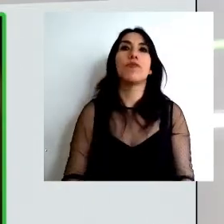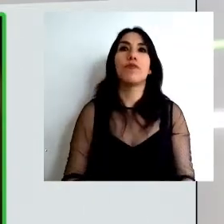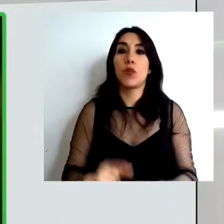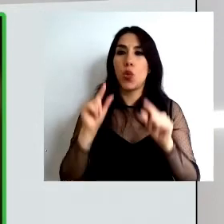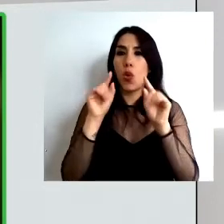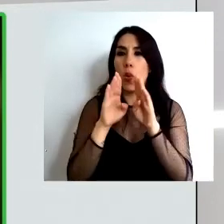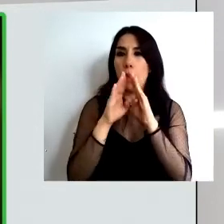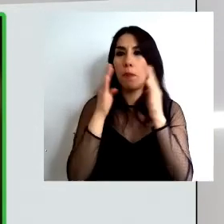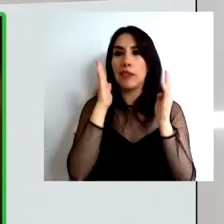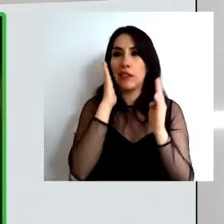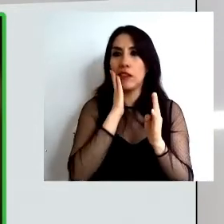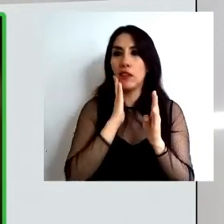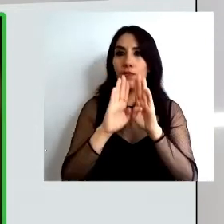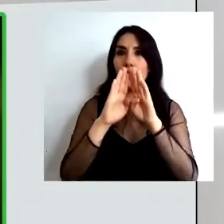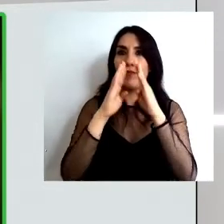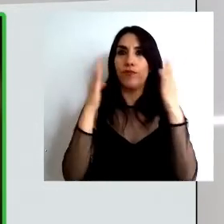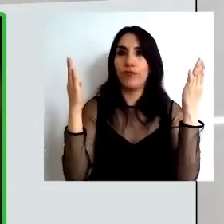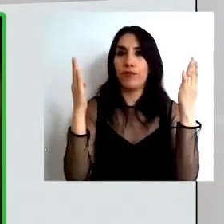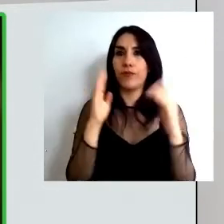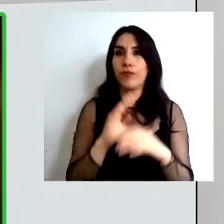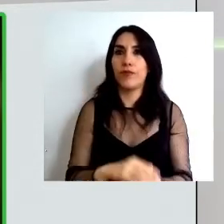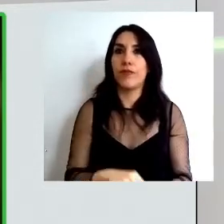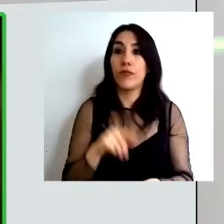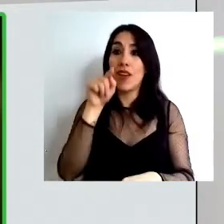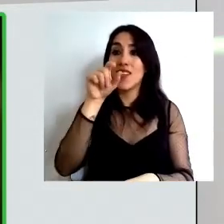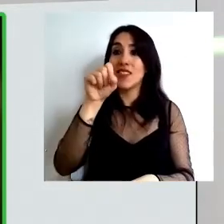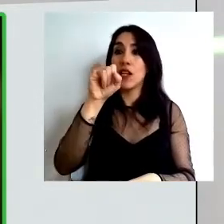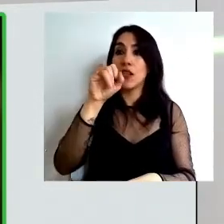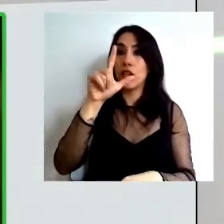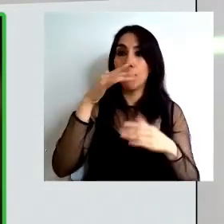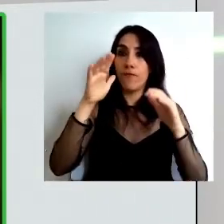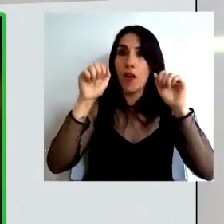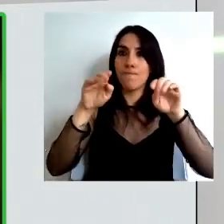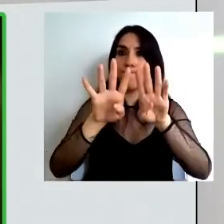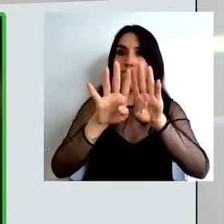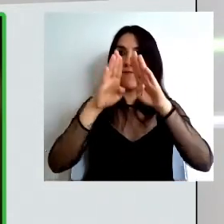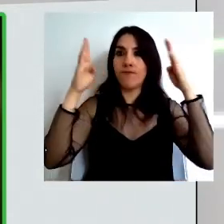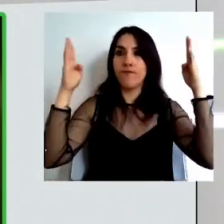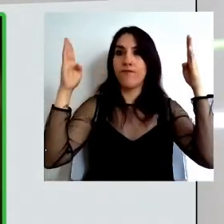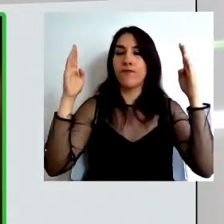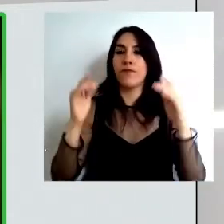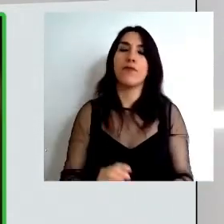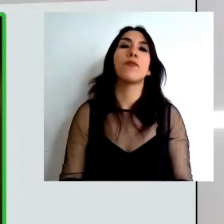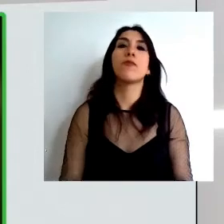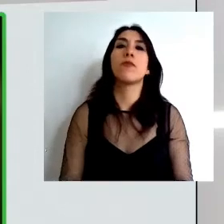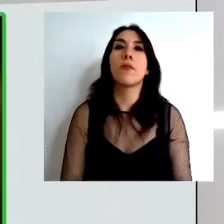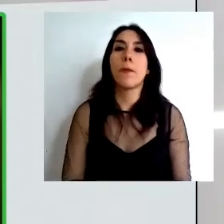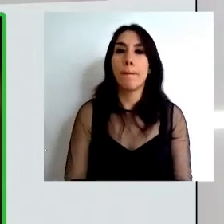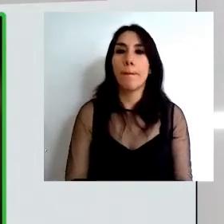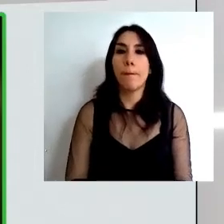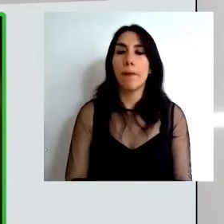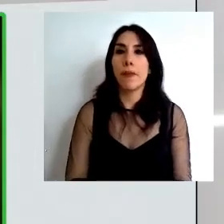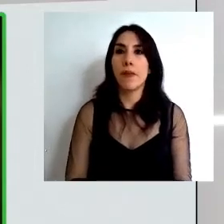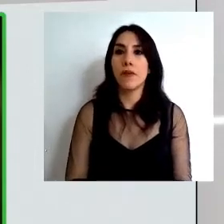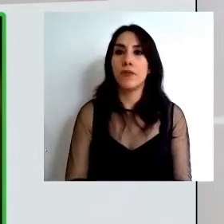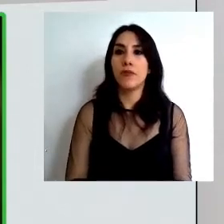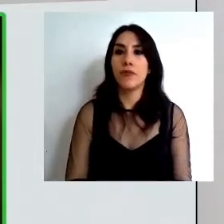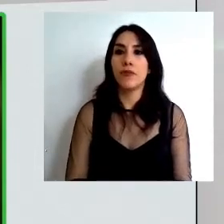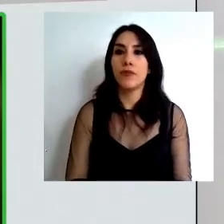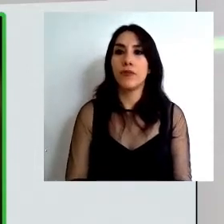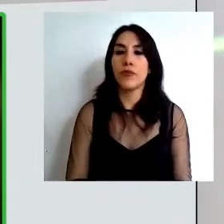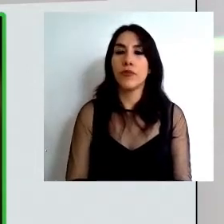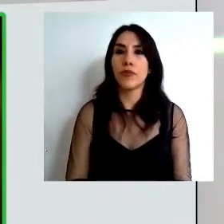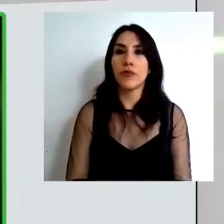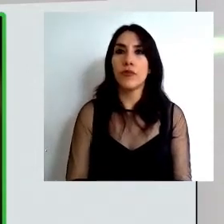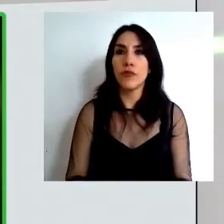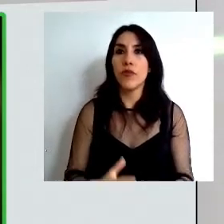Loic, there is also a question in the chat. Ah, super. Let's take that as well. Just a second. I'm opening the poll for those who can